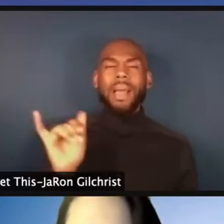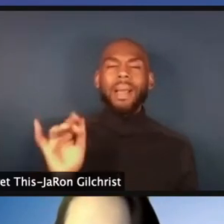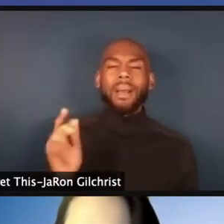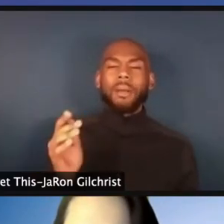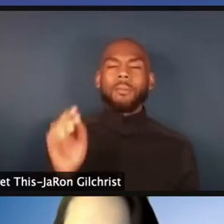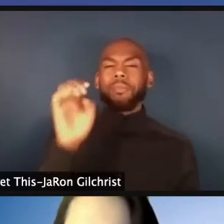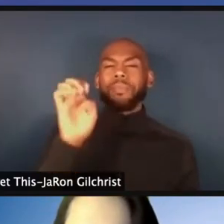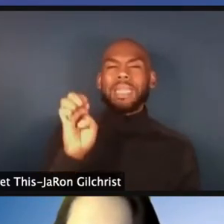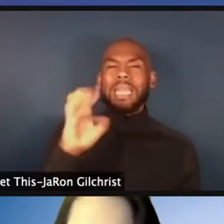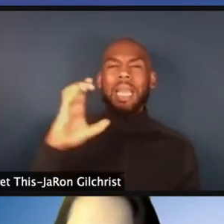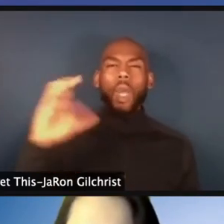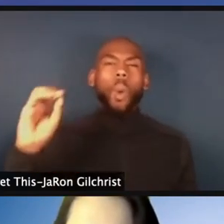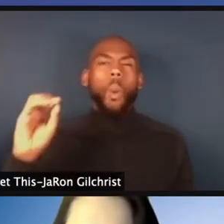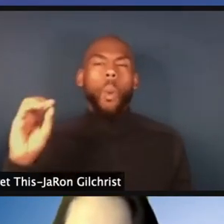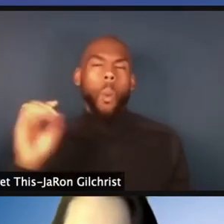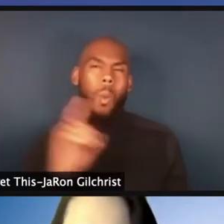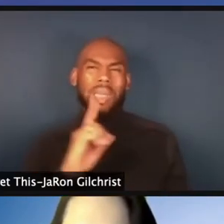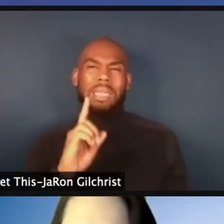eco is kind of the core